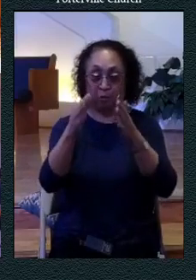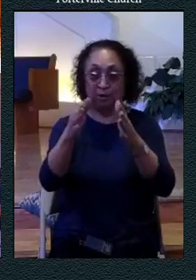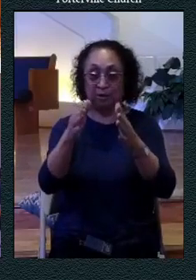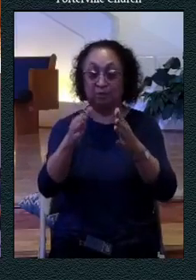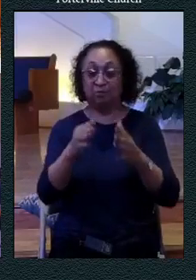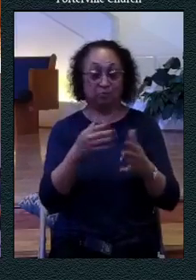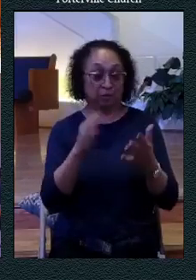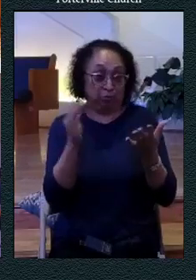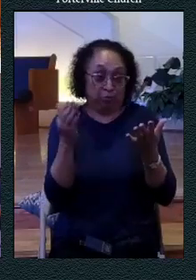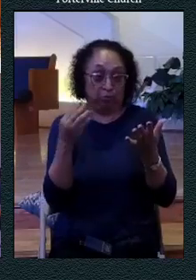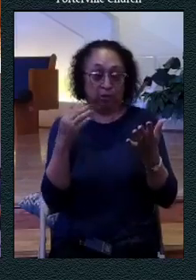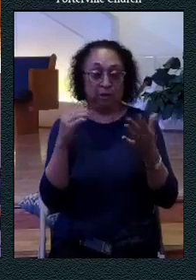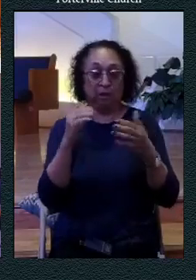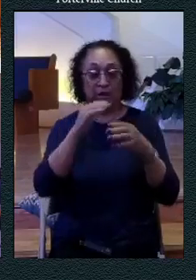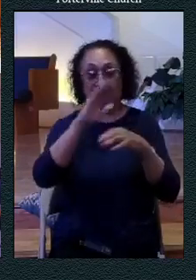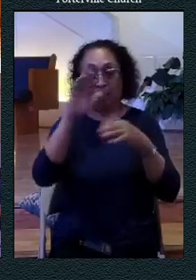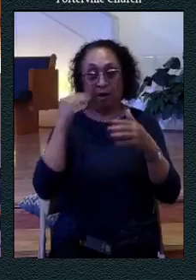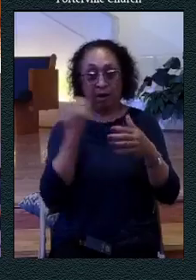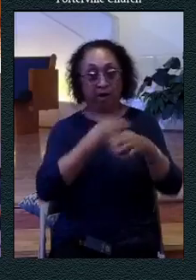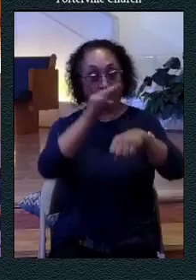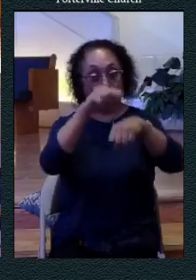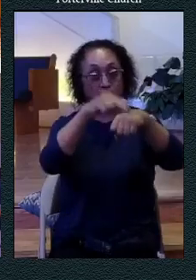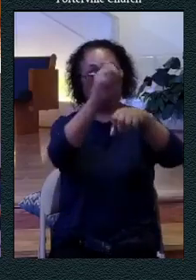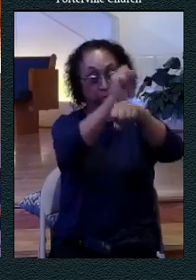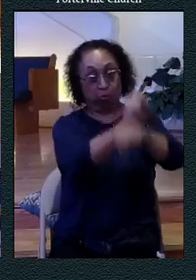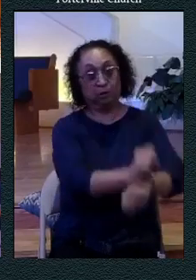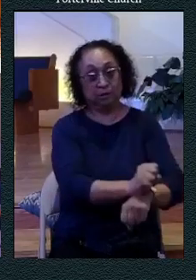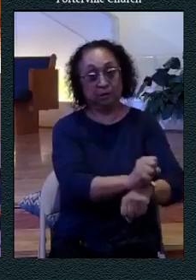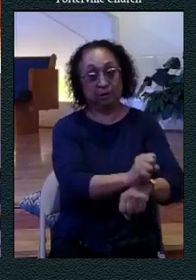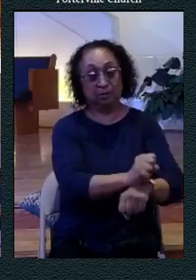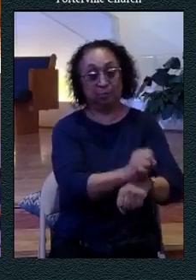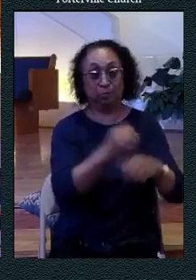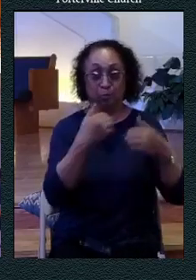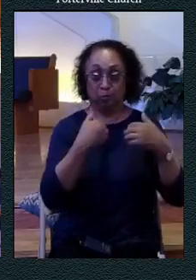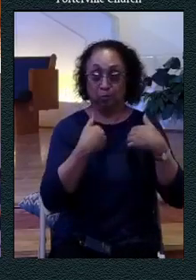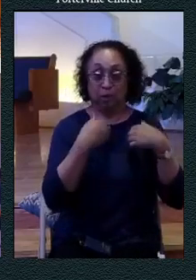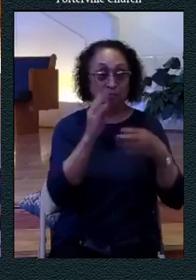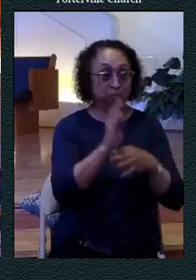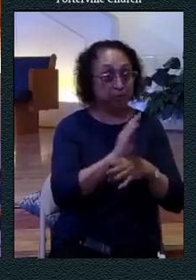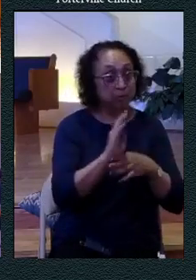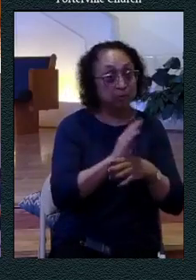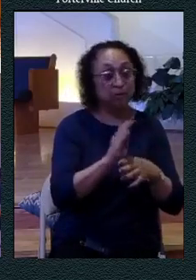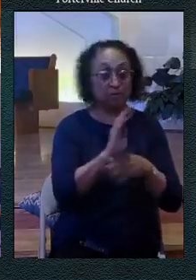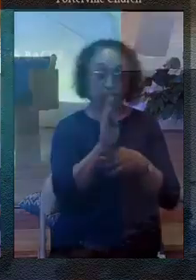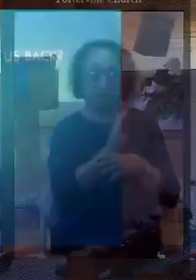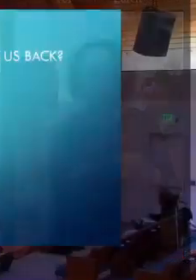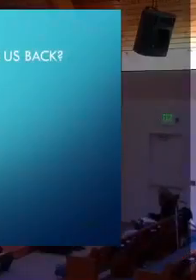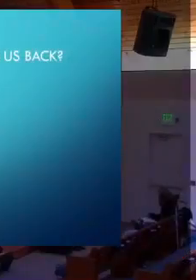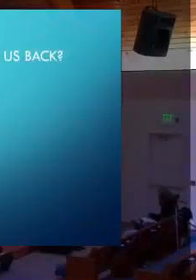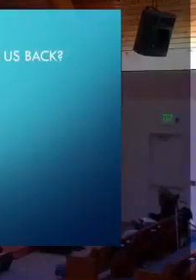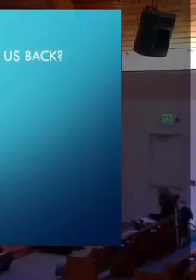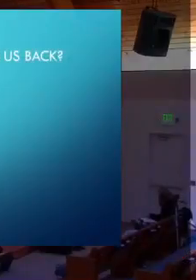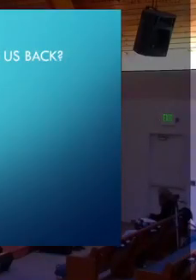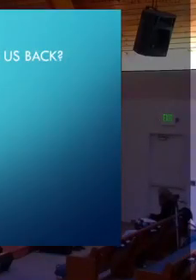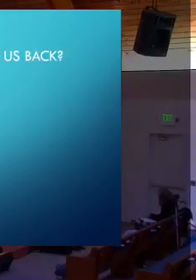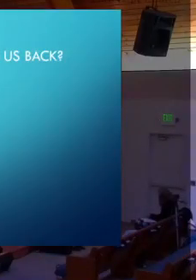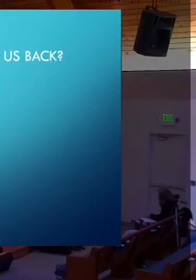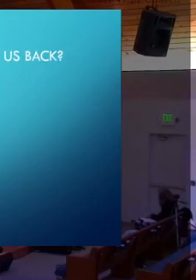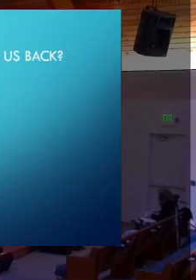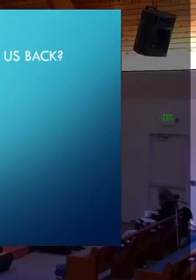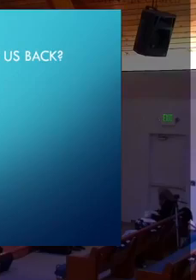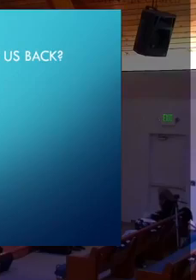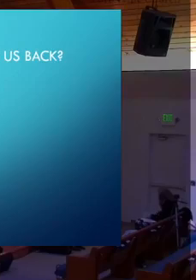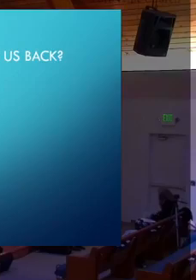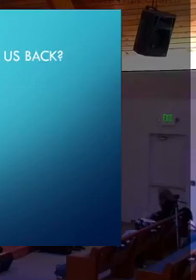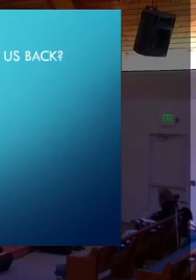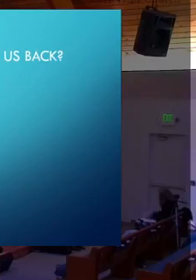we have jobs and they occupy a significant percentage of our time. Not all of us have jobs, some are retired,